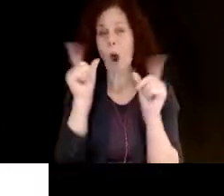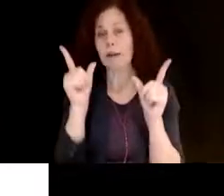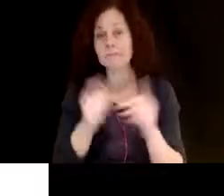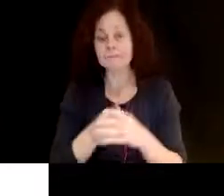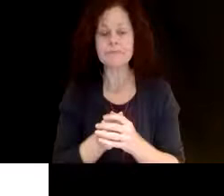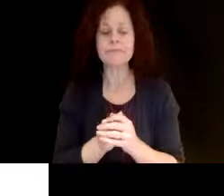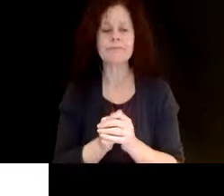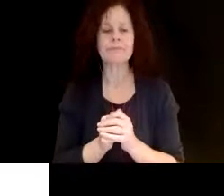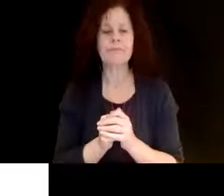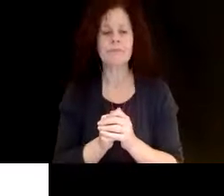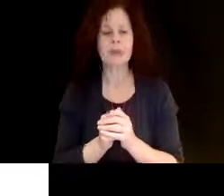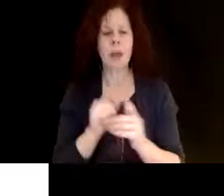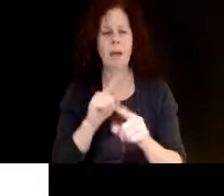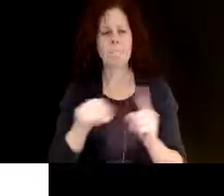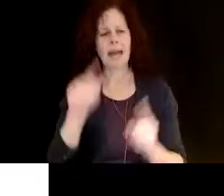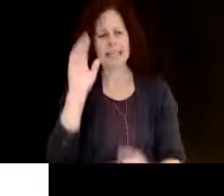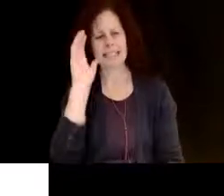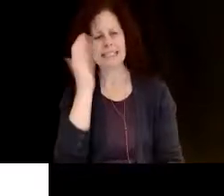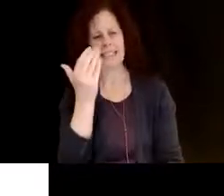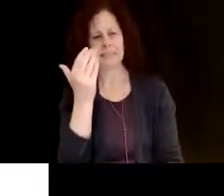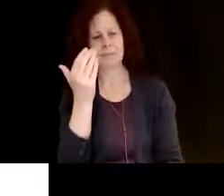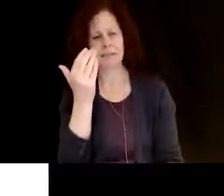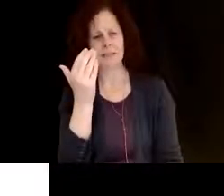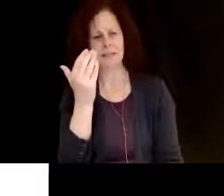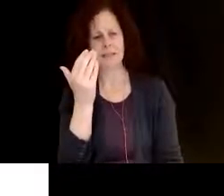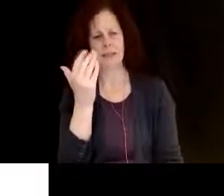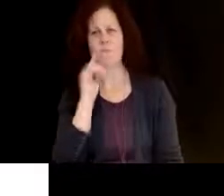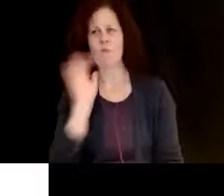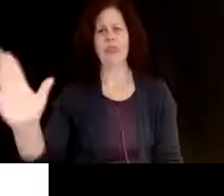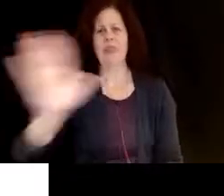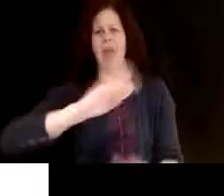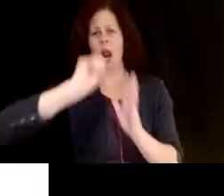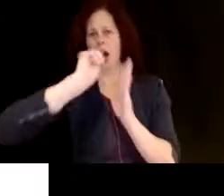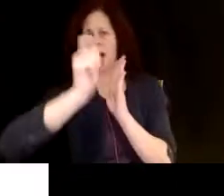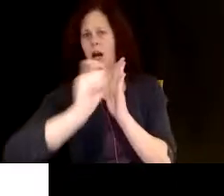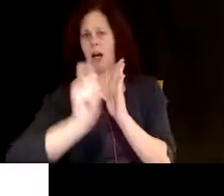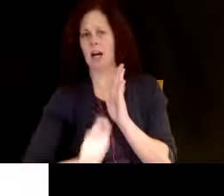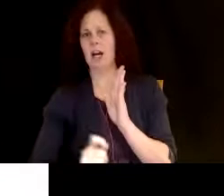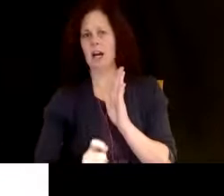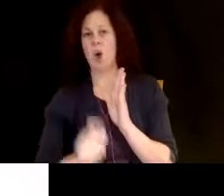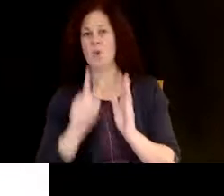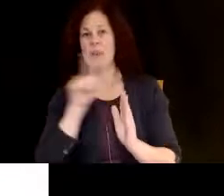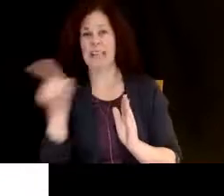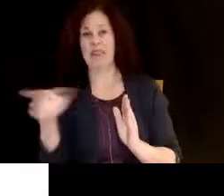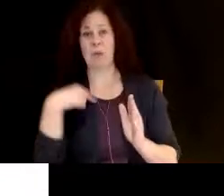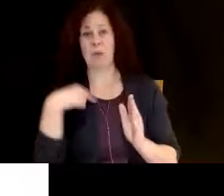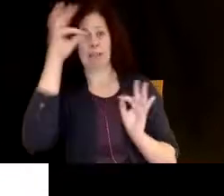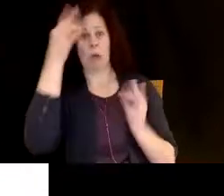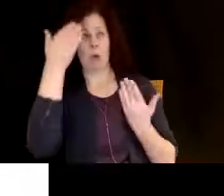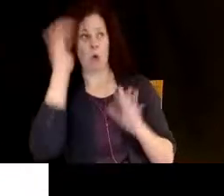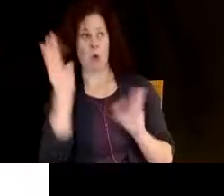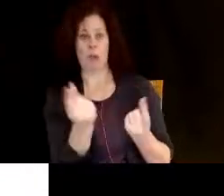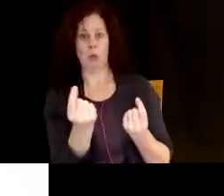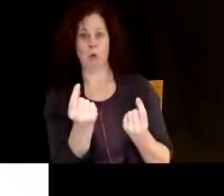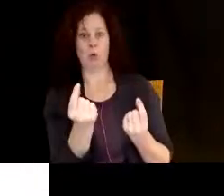just one of in the written responses that, they just didn't know what they were supposed to do, seemed to